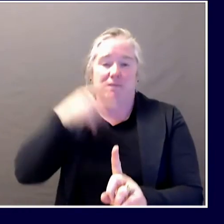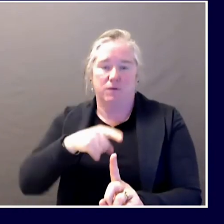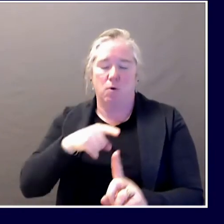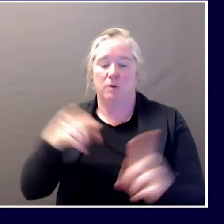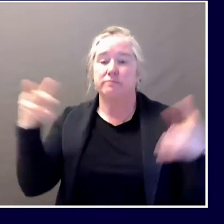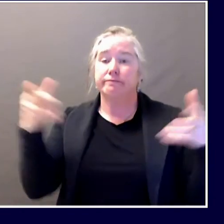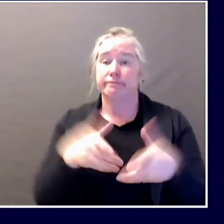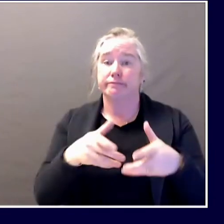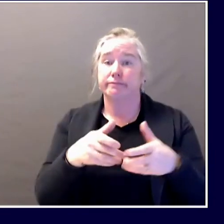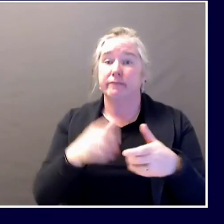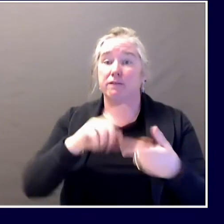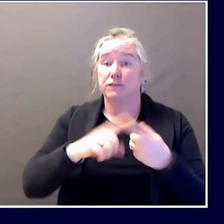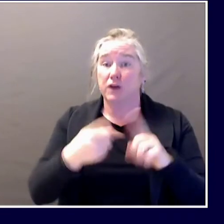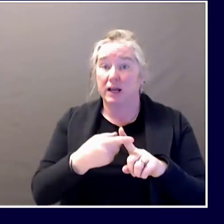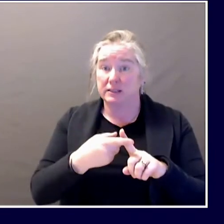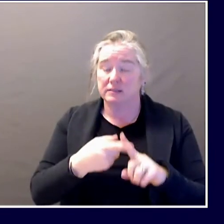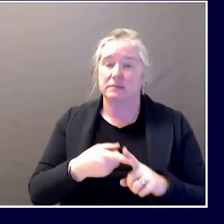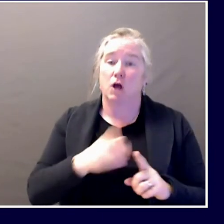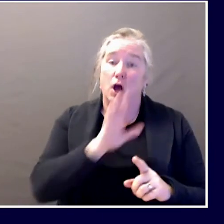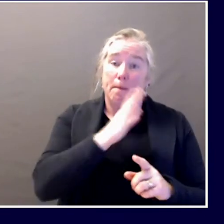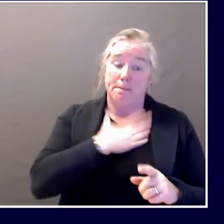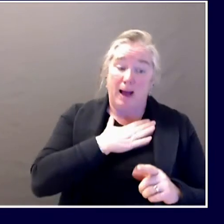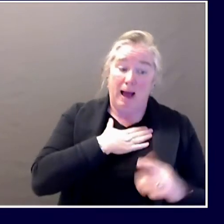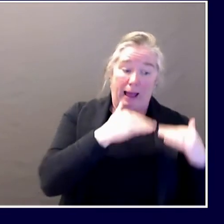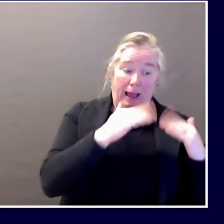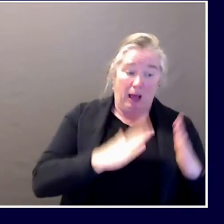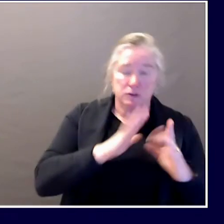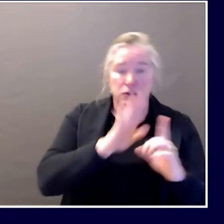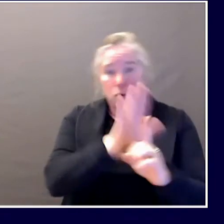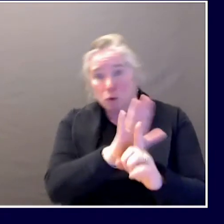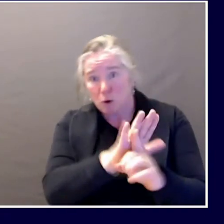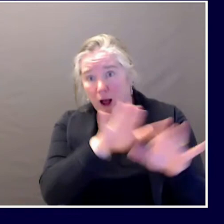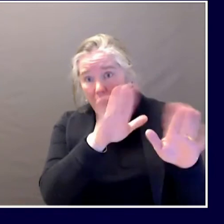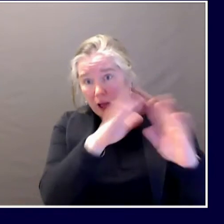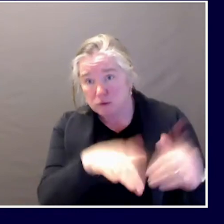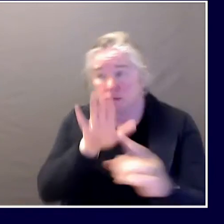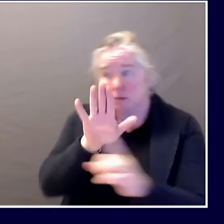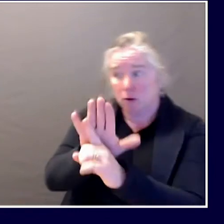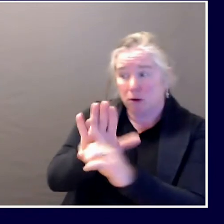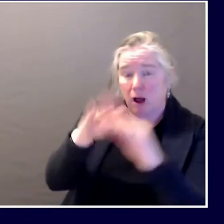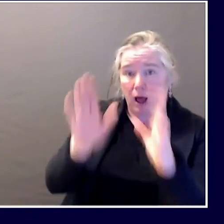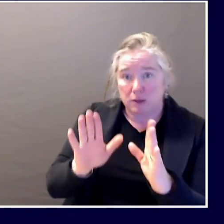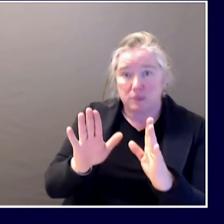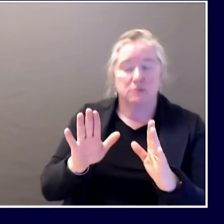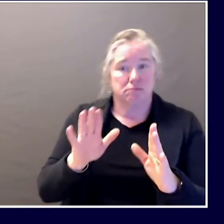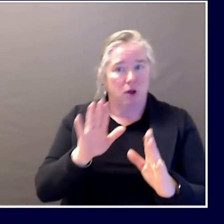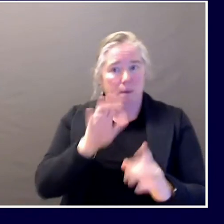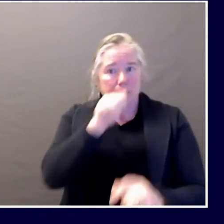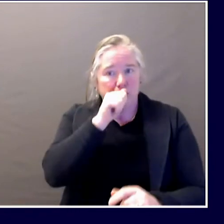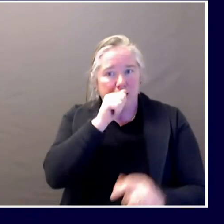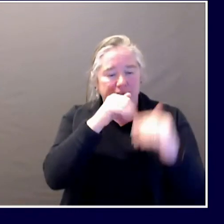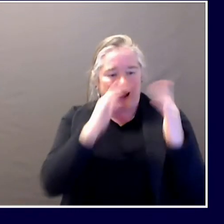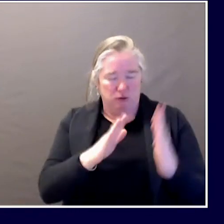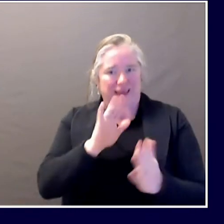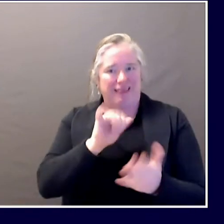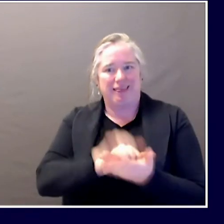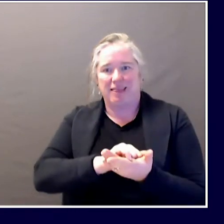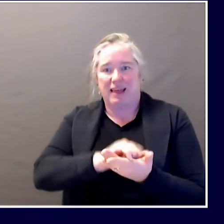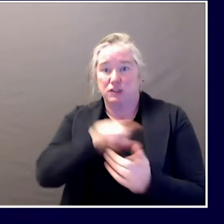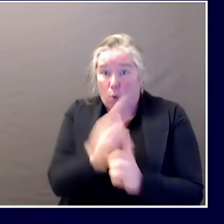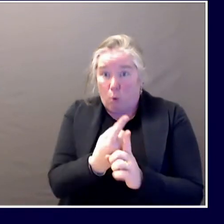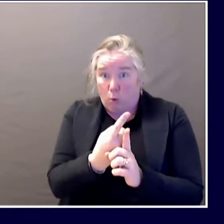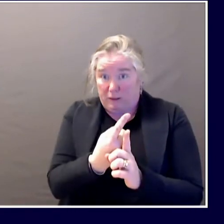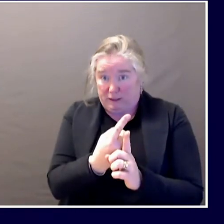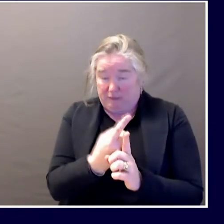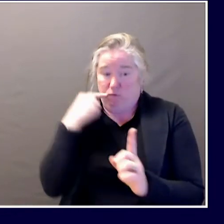among friends, among families, inside private residences. Now, again, I'm going to talk